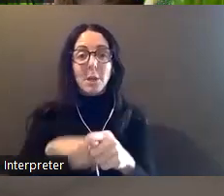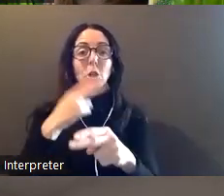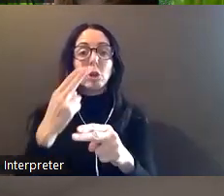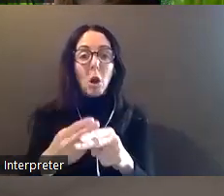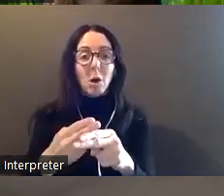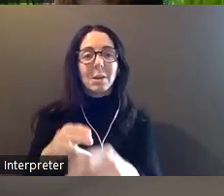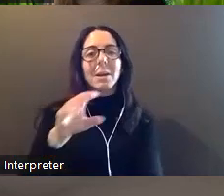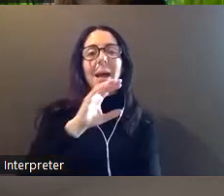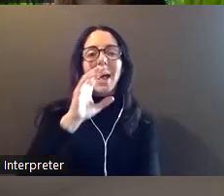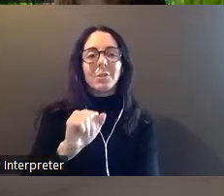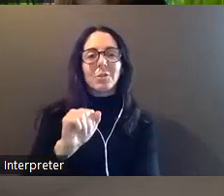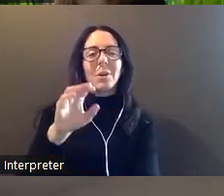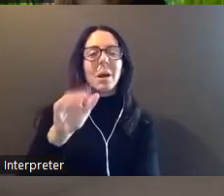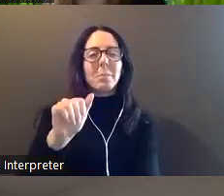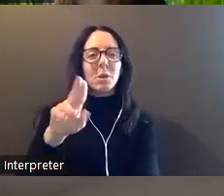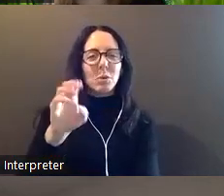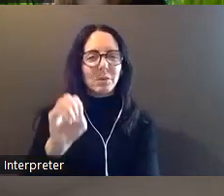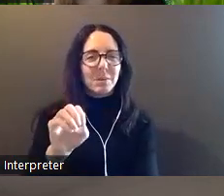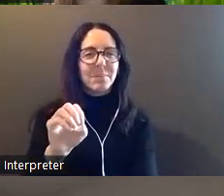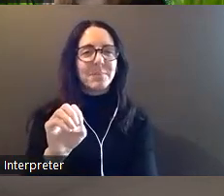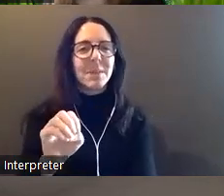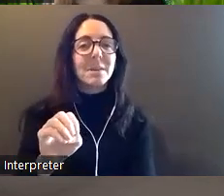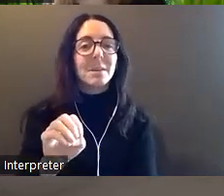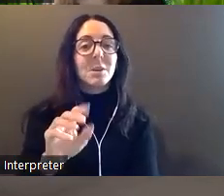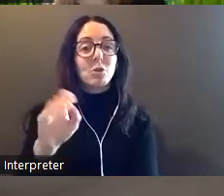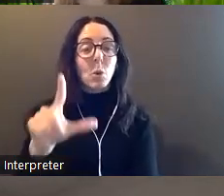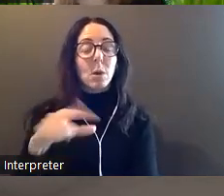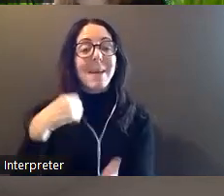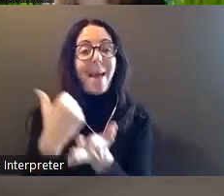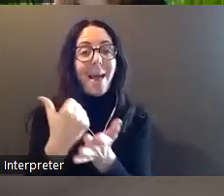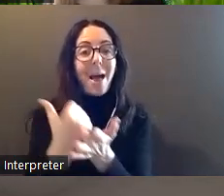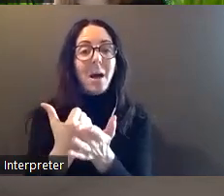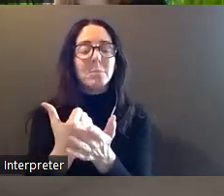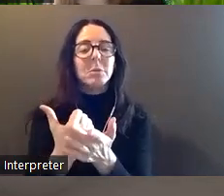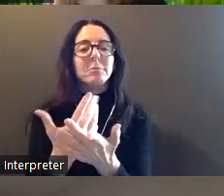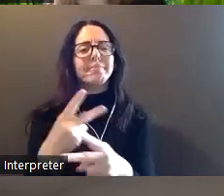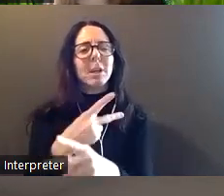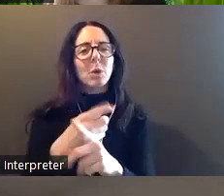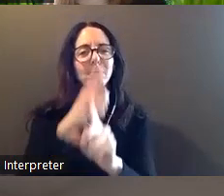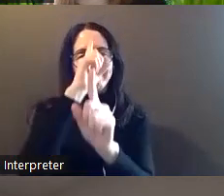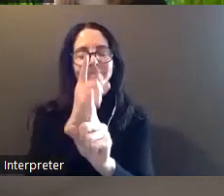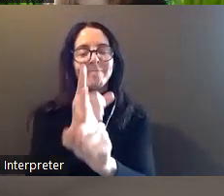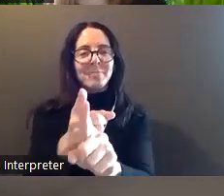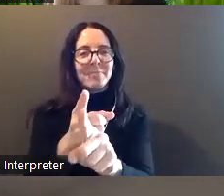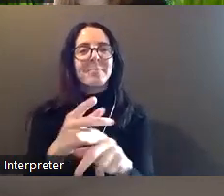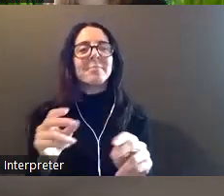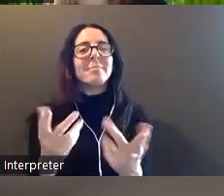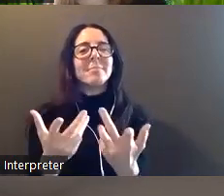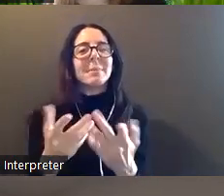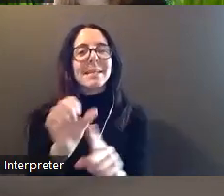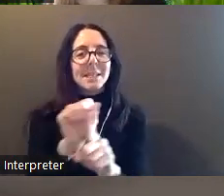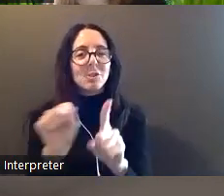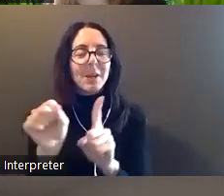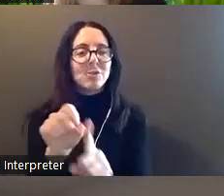Abuse Charting Tool in case data to facilitate objective and detailed documentation of situations